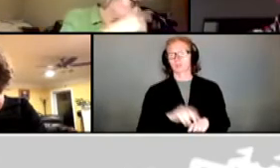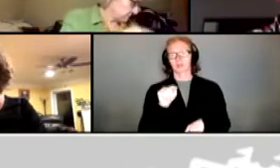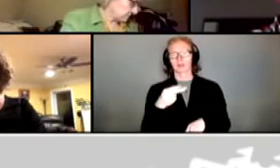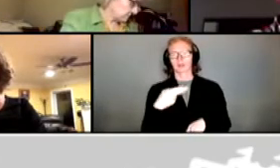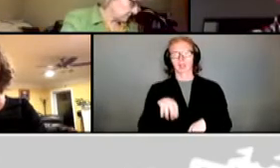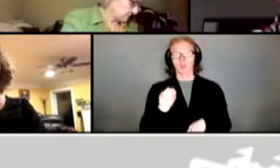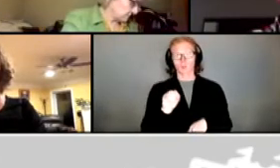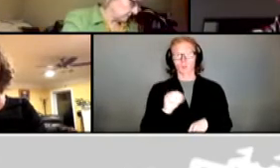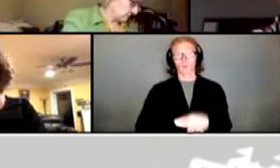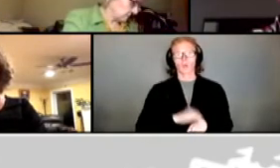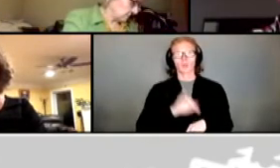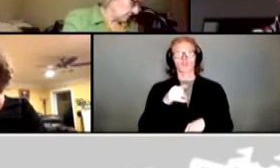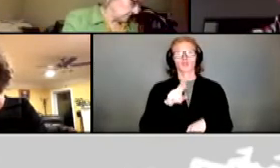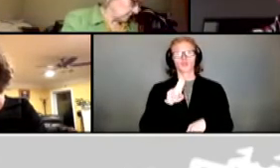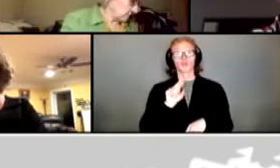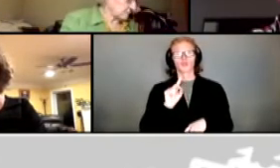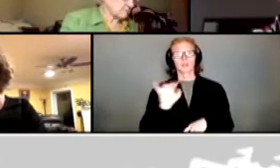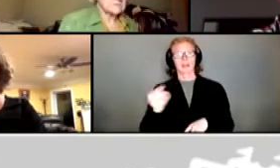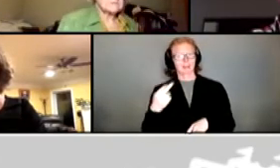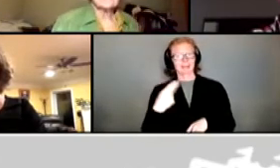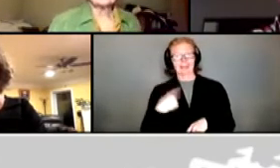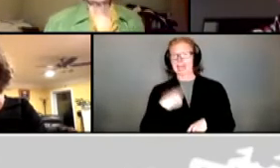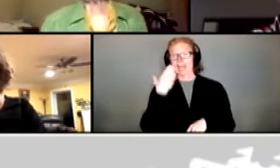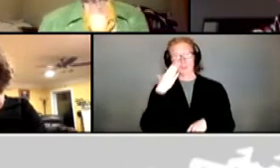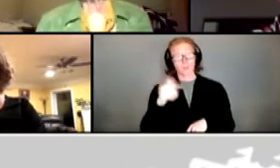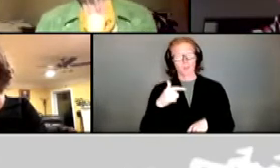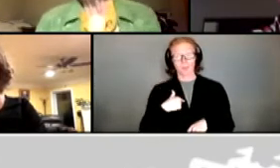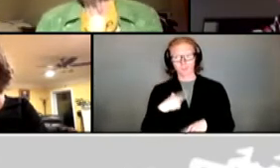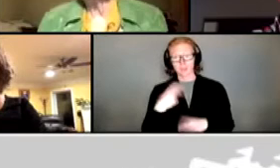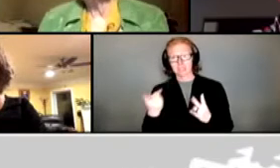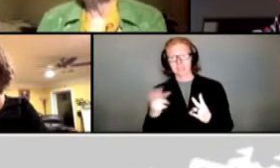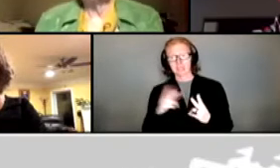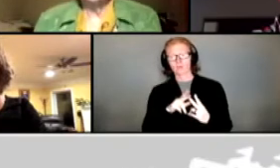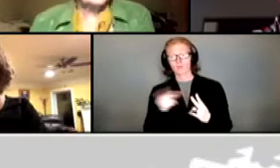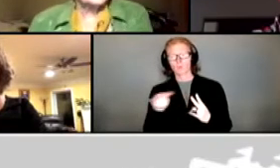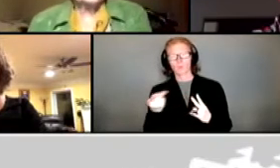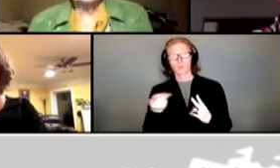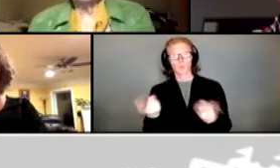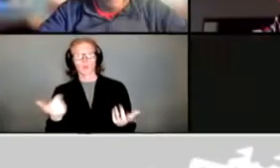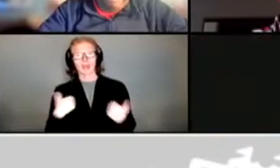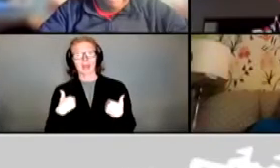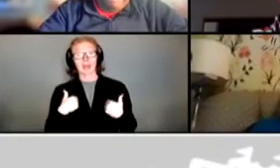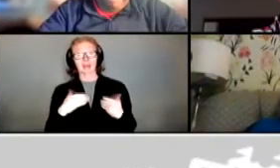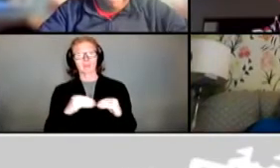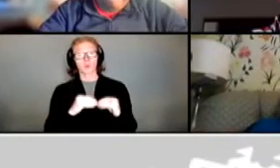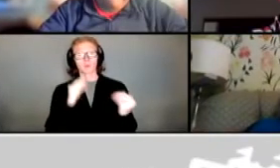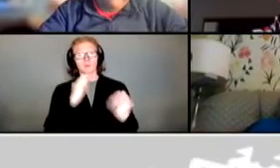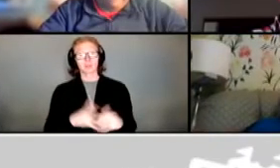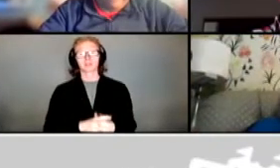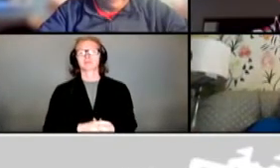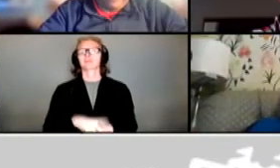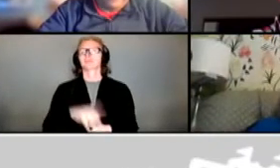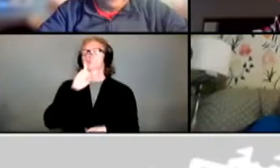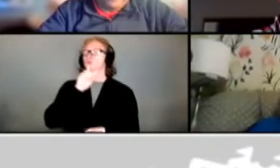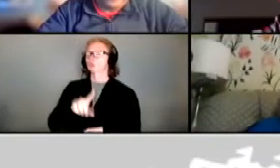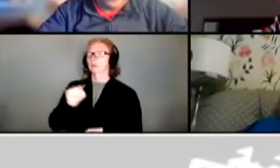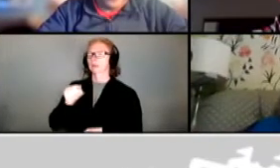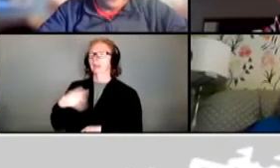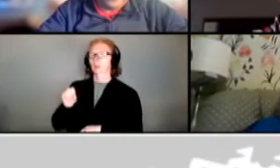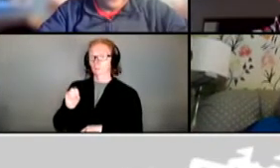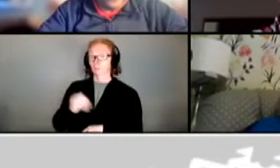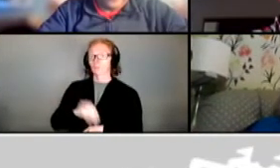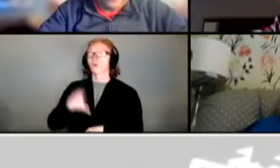I don't have that information. Theo or Judith, do you have that information? Sure. COCAL used to